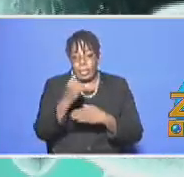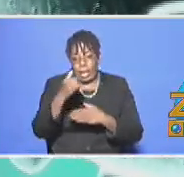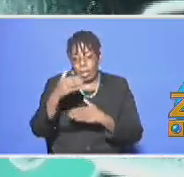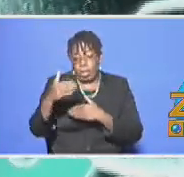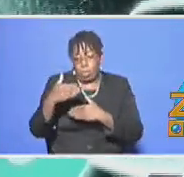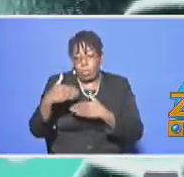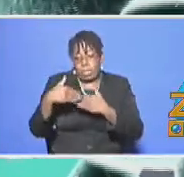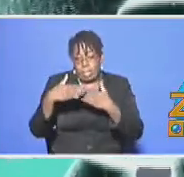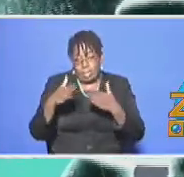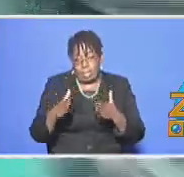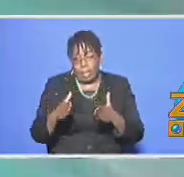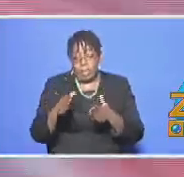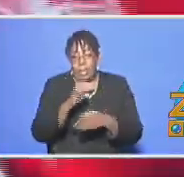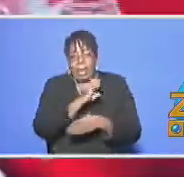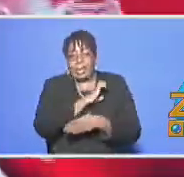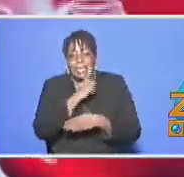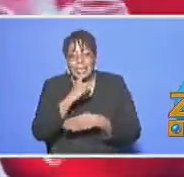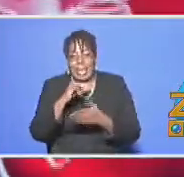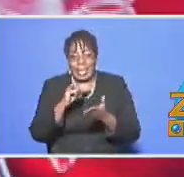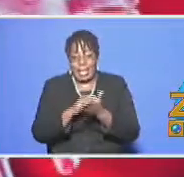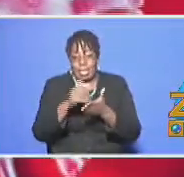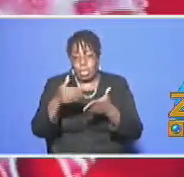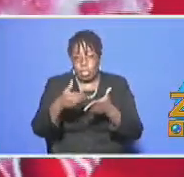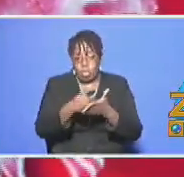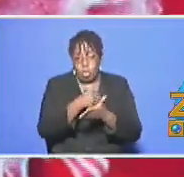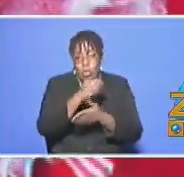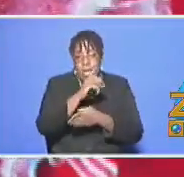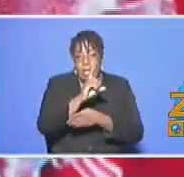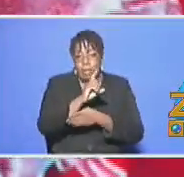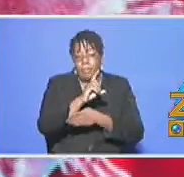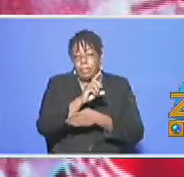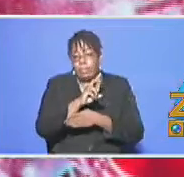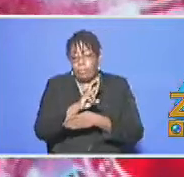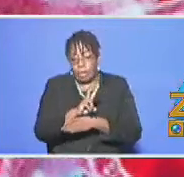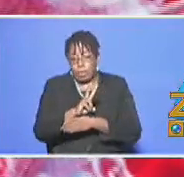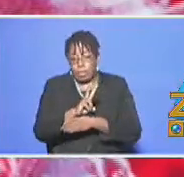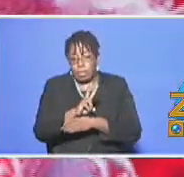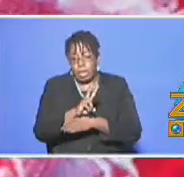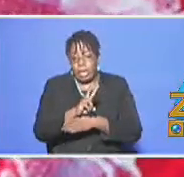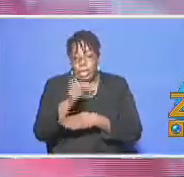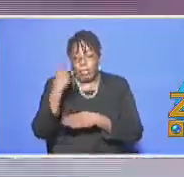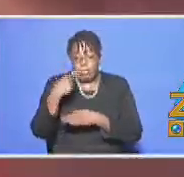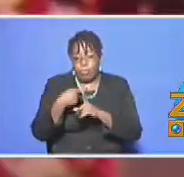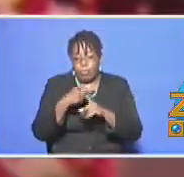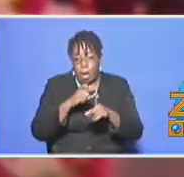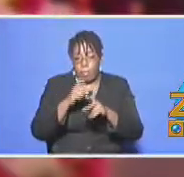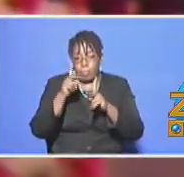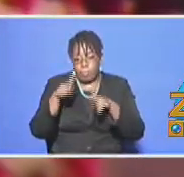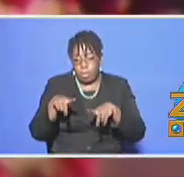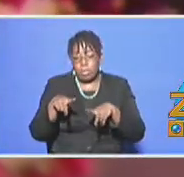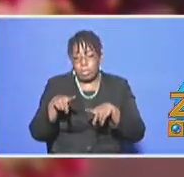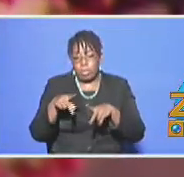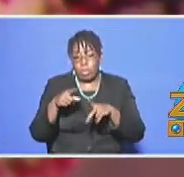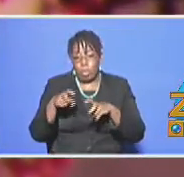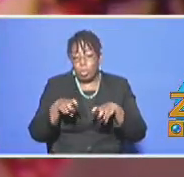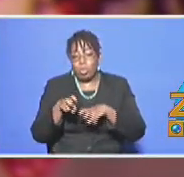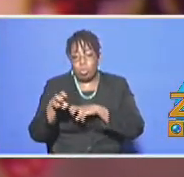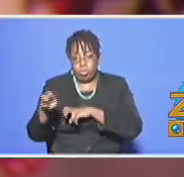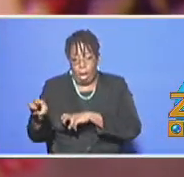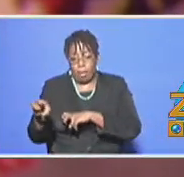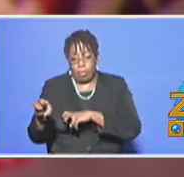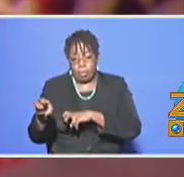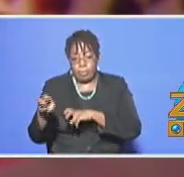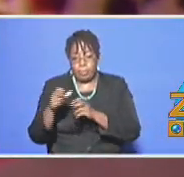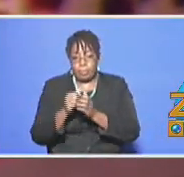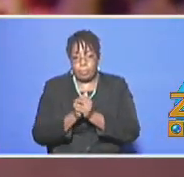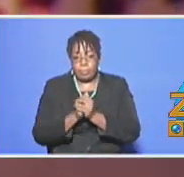neighbor. Etienne says the strain that has been primarily associated in cases with travelers has been detected in 15 countries in the PAHO region,